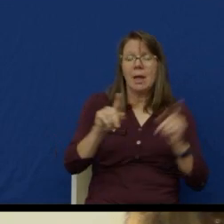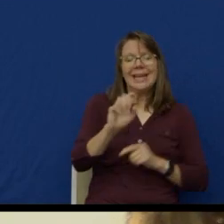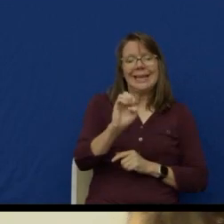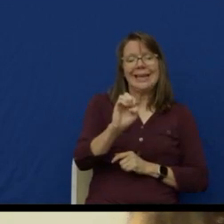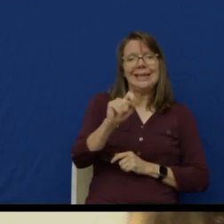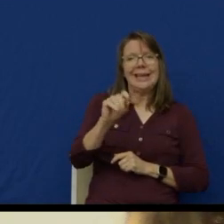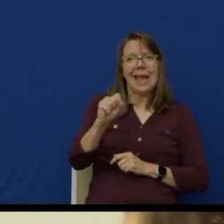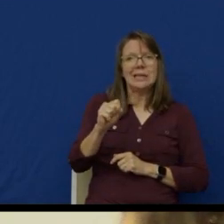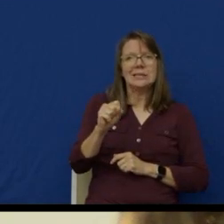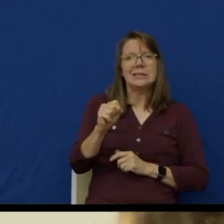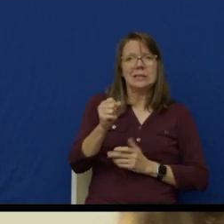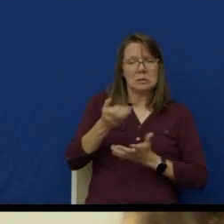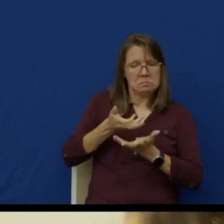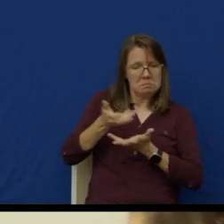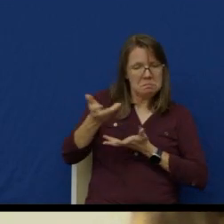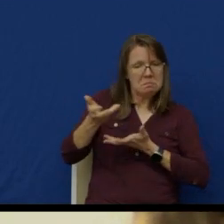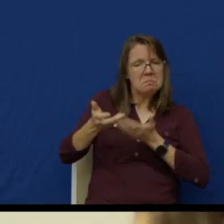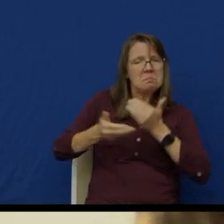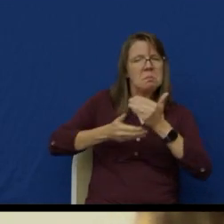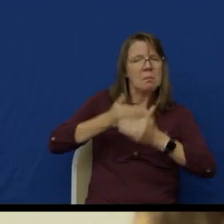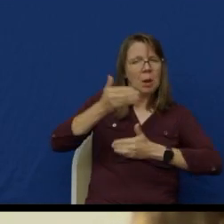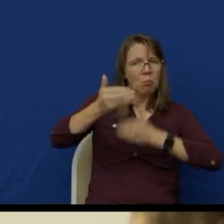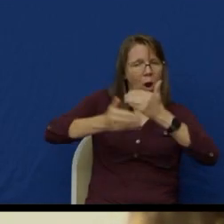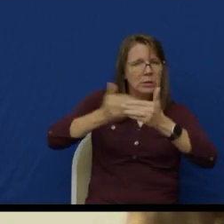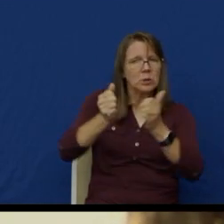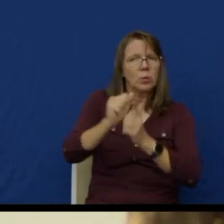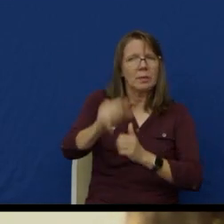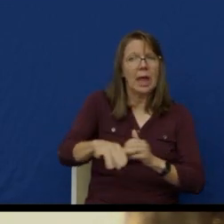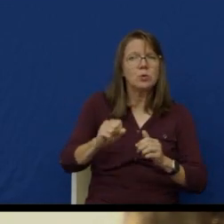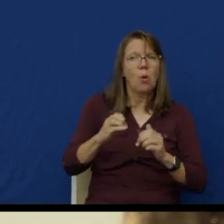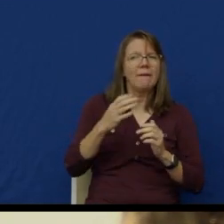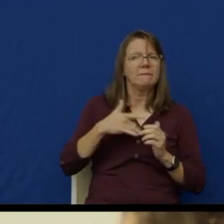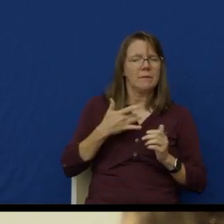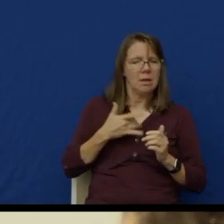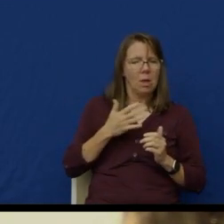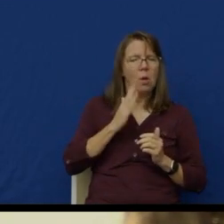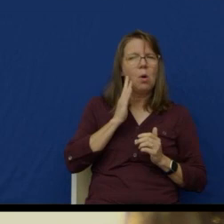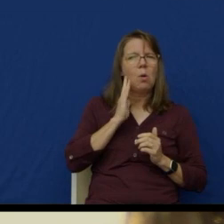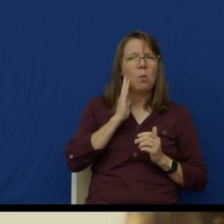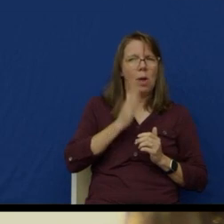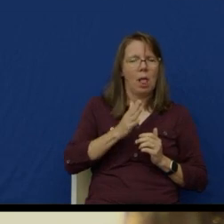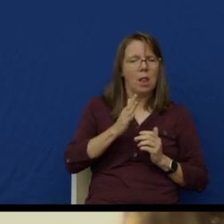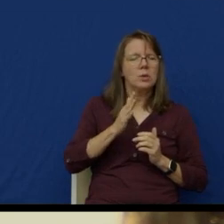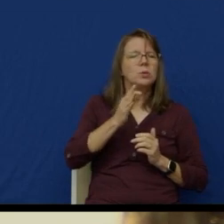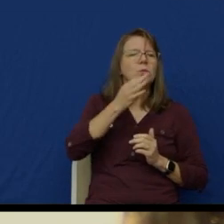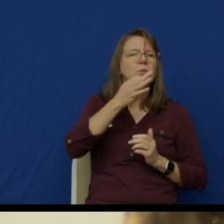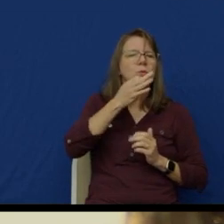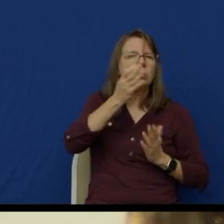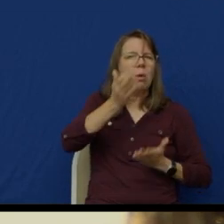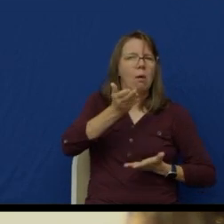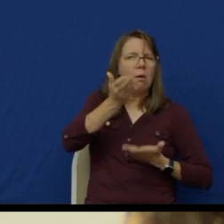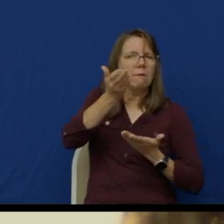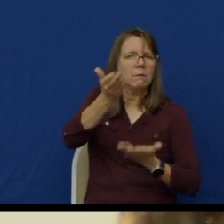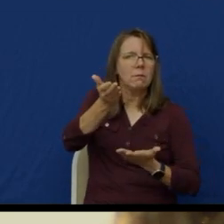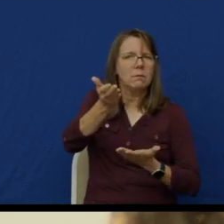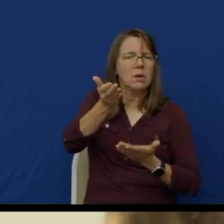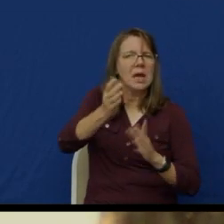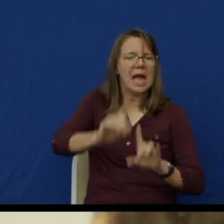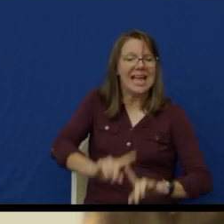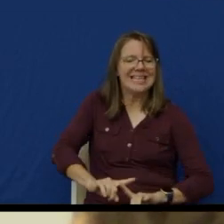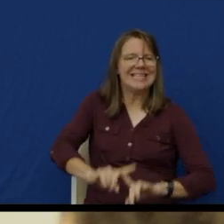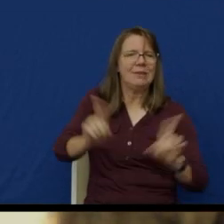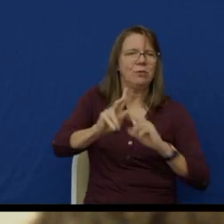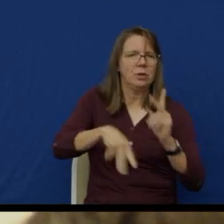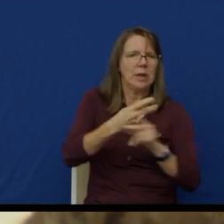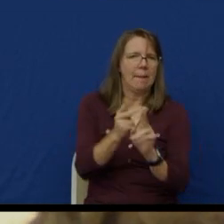that. So we're getting ready to see, I believe, some movement in terms of offering a different assessment